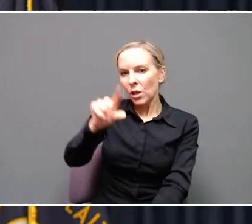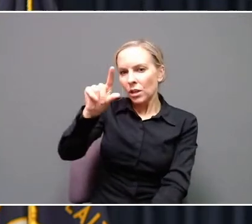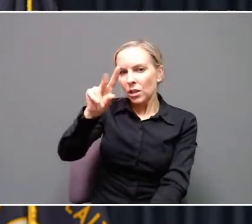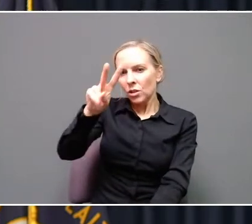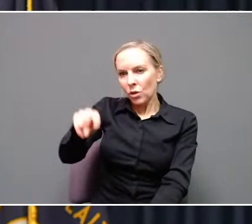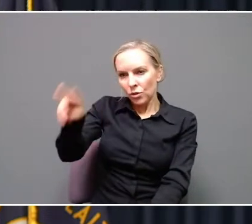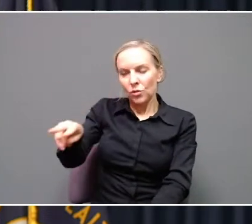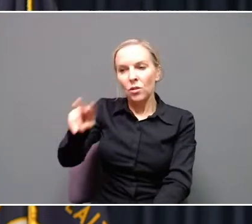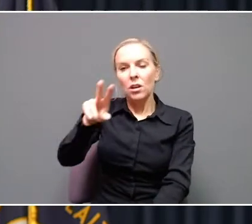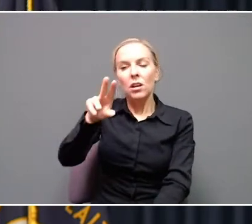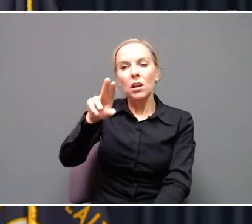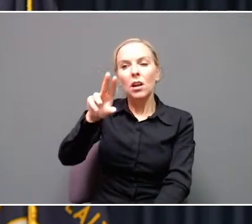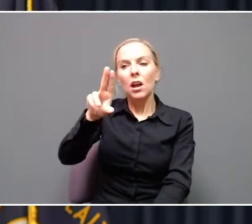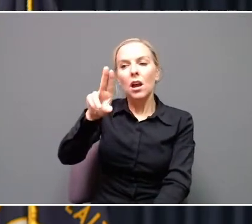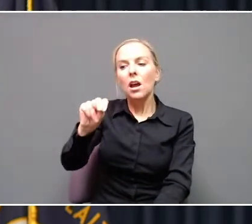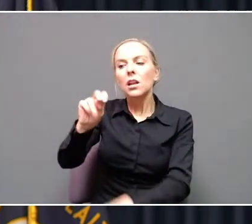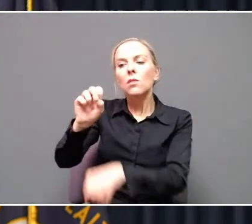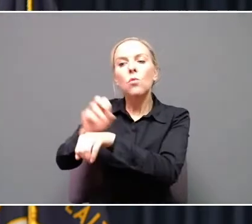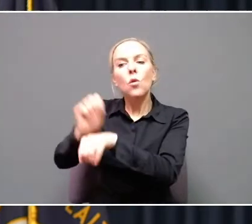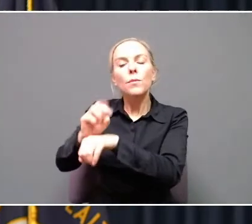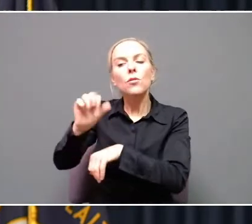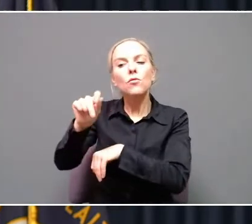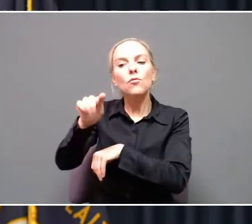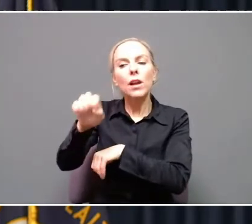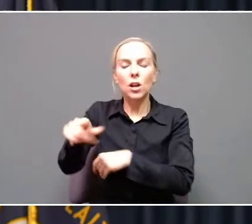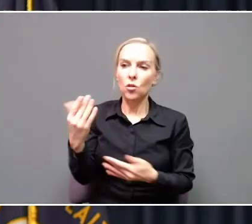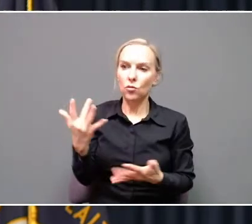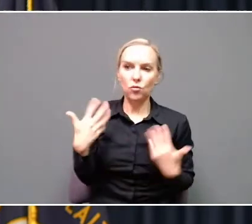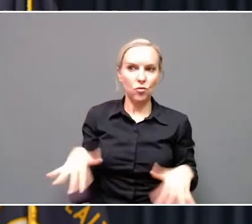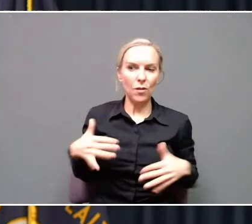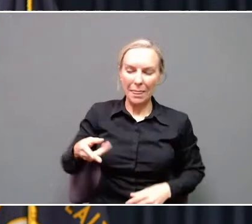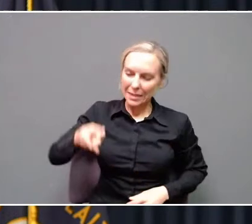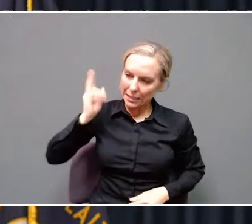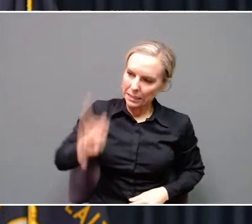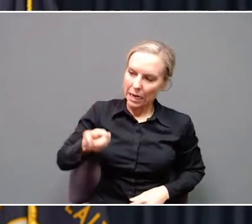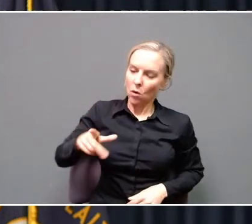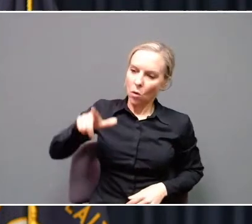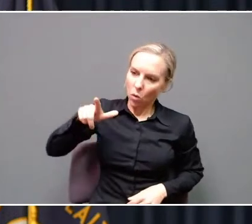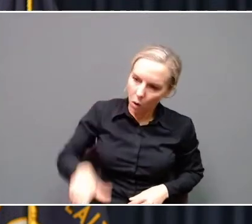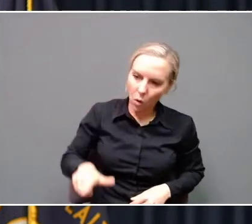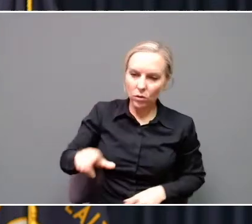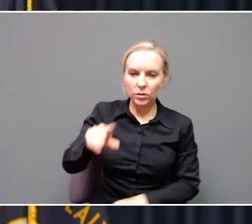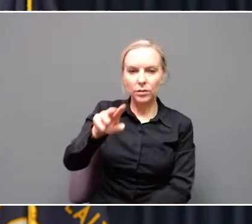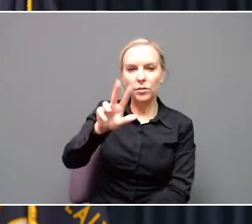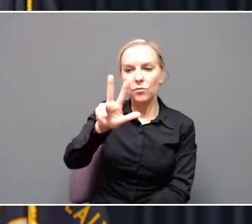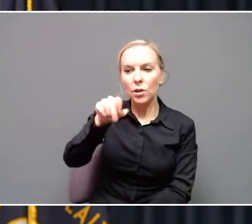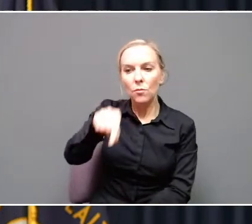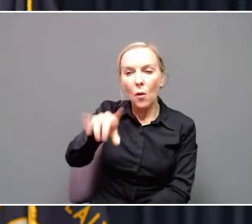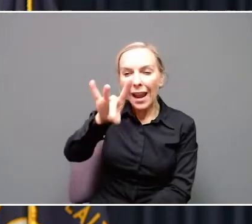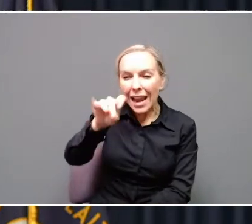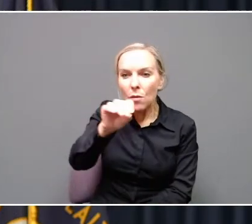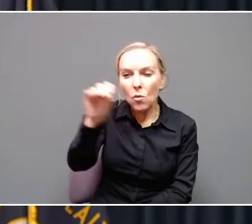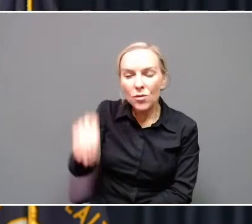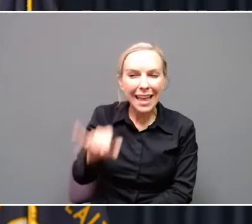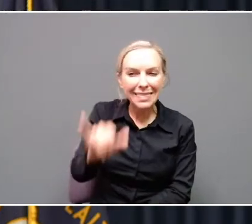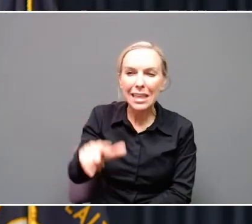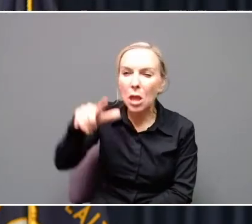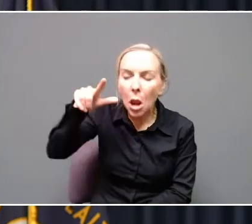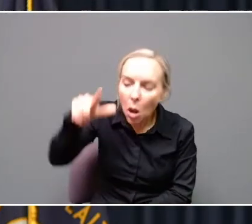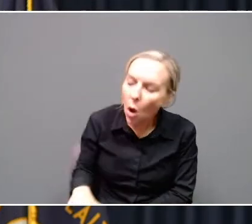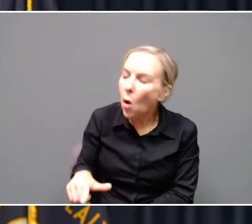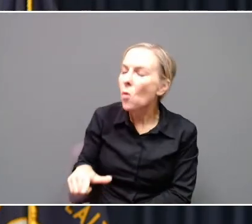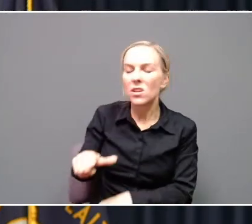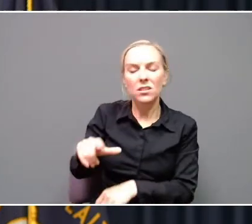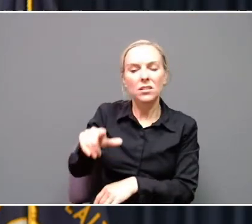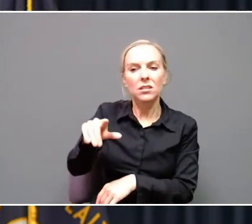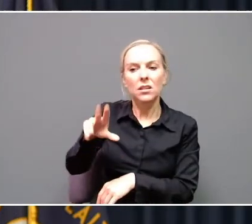and it is our new historic low of 3.8%. That is the lowest unemployment rate in the history